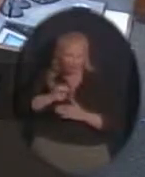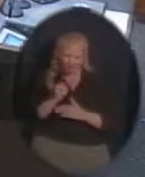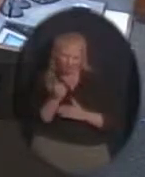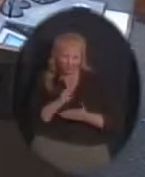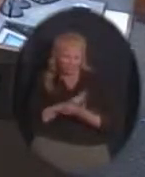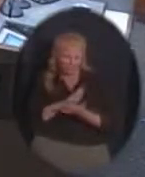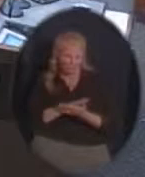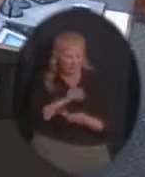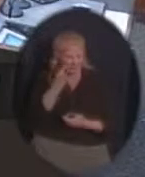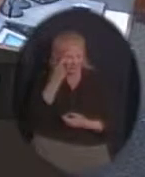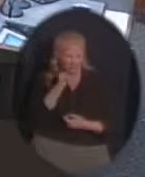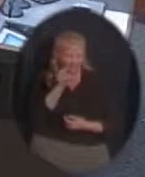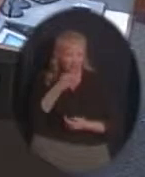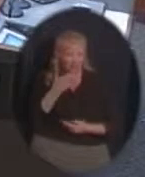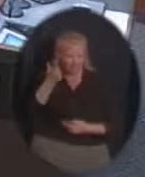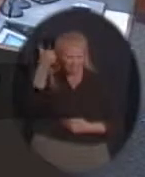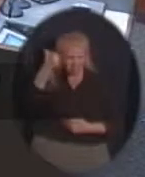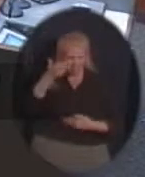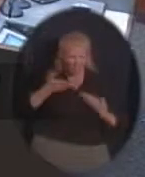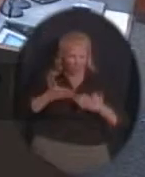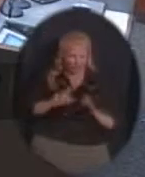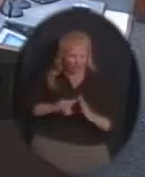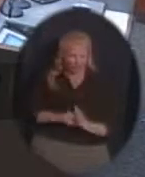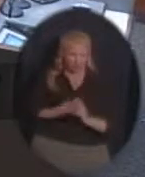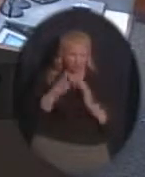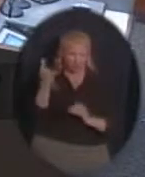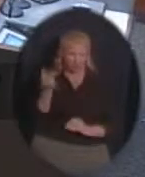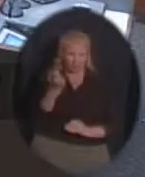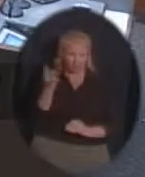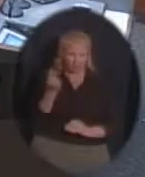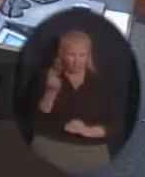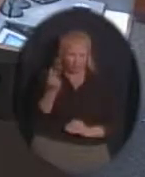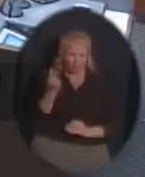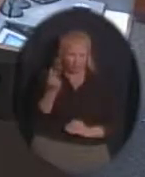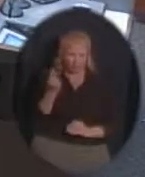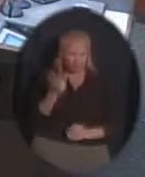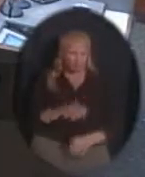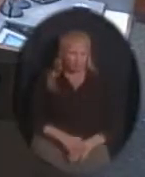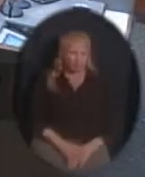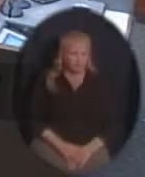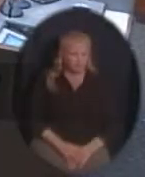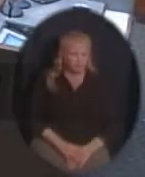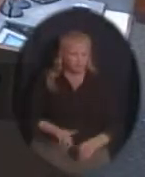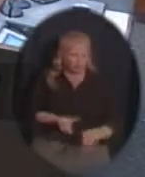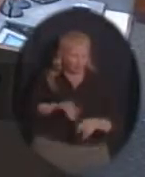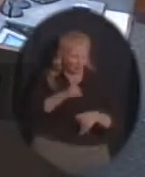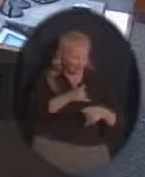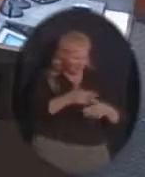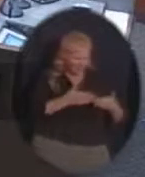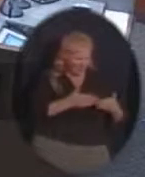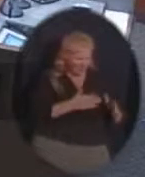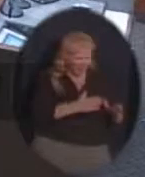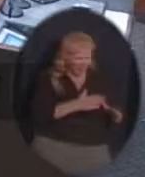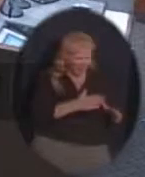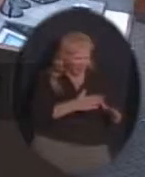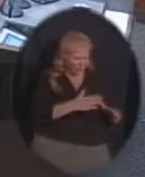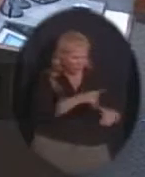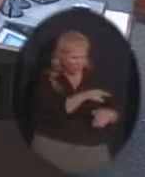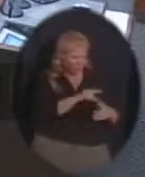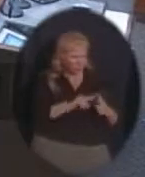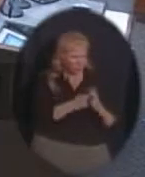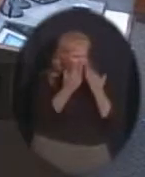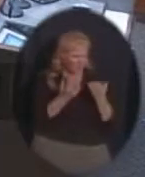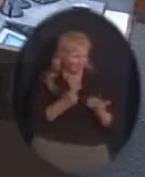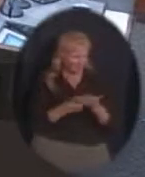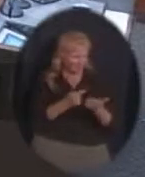the best way to roll something out. That's where we started this discussion. Yeah. Was all of them, and now we're back down here. Well,